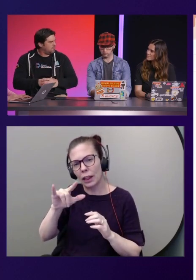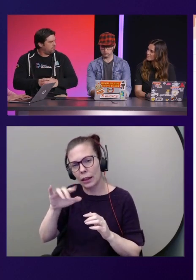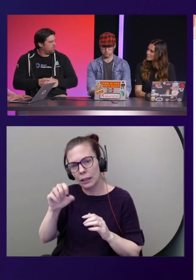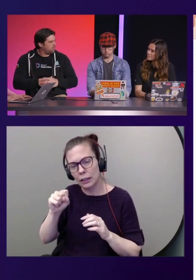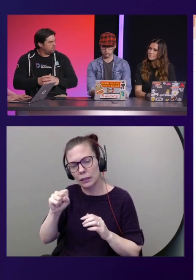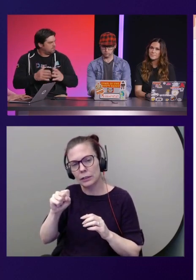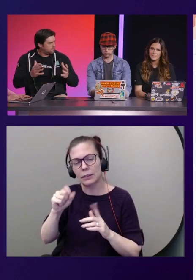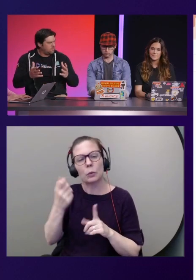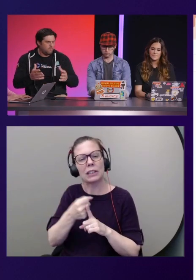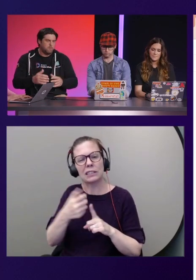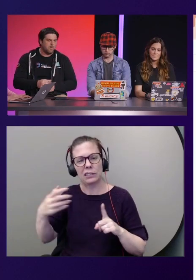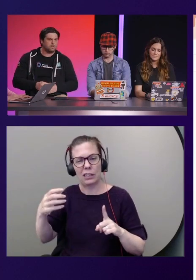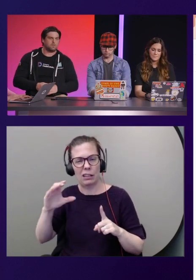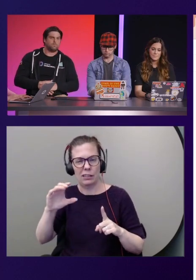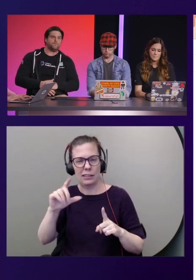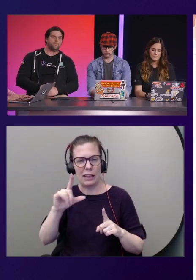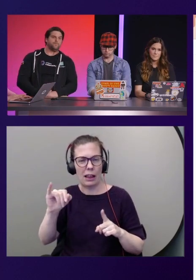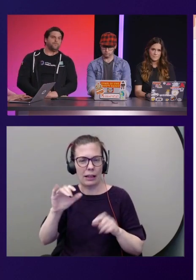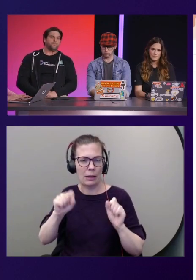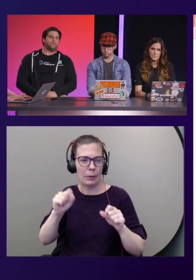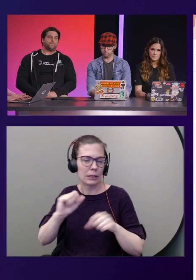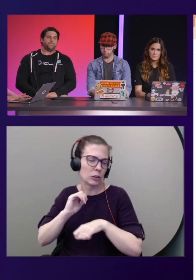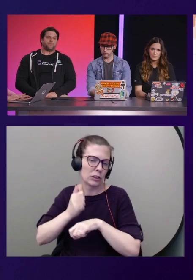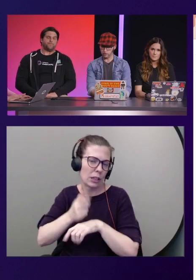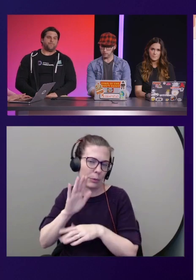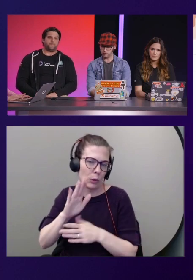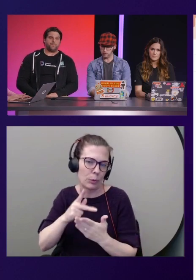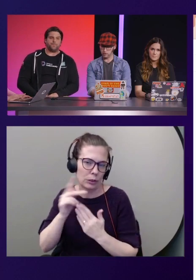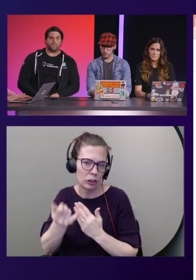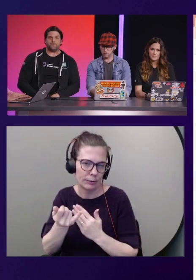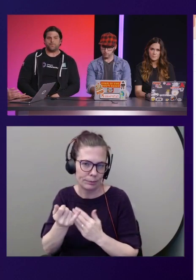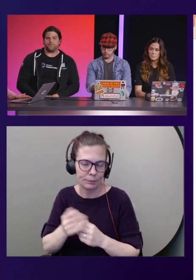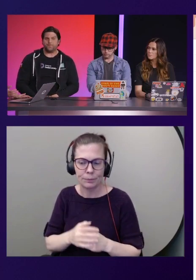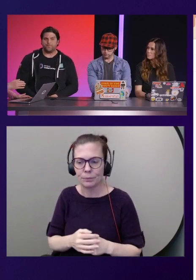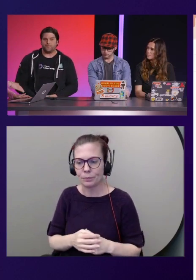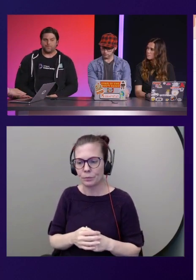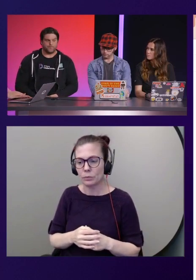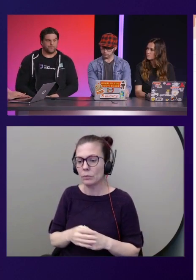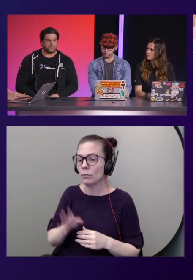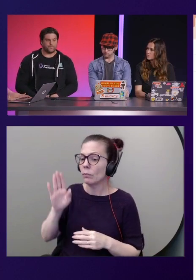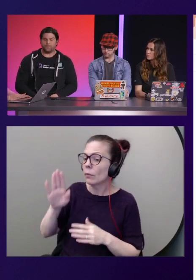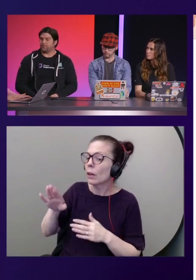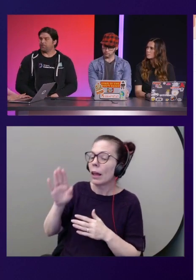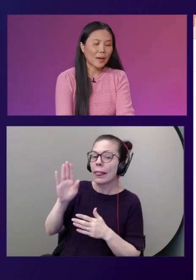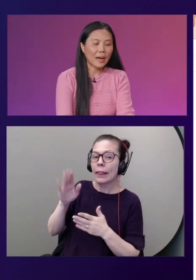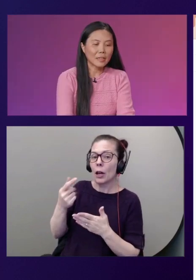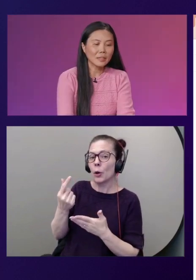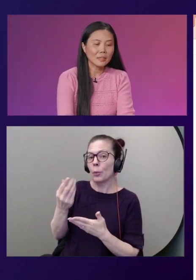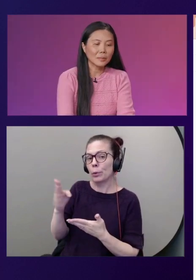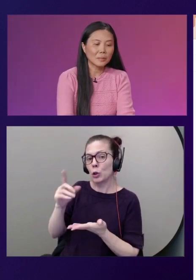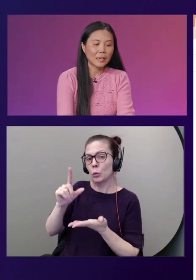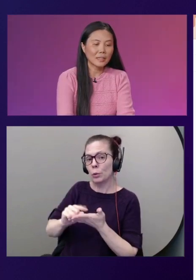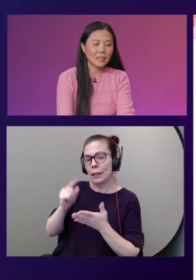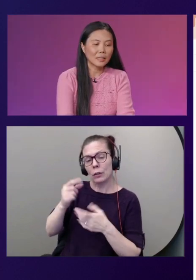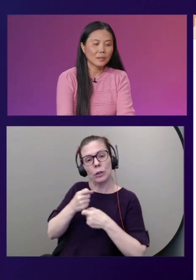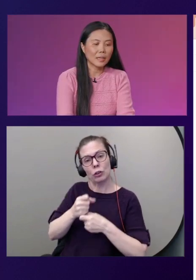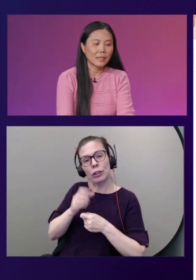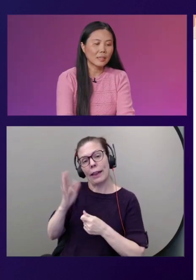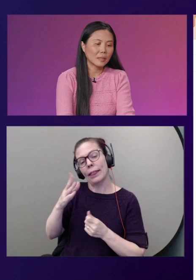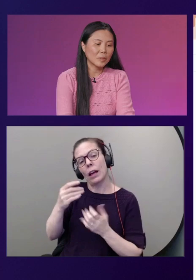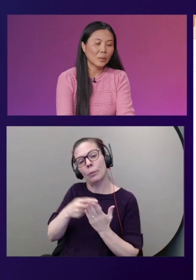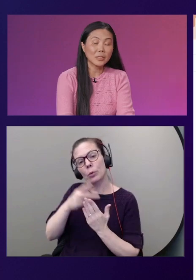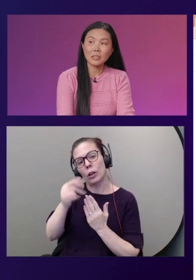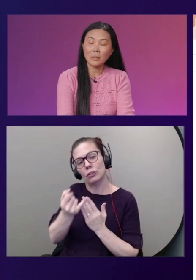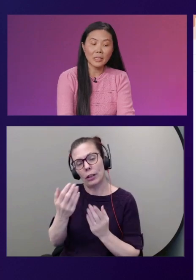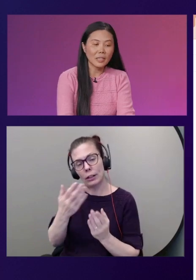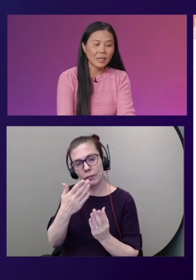CLI's capability to set you up a project. Nice. Yeah. The blueprint create the project's files, right, and in